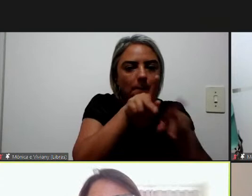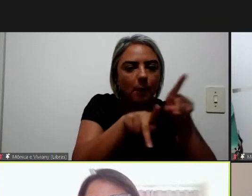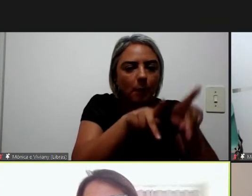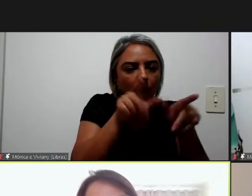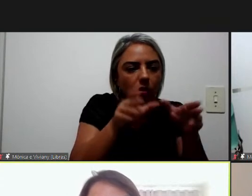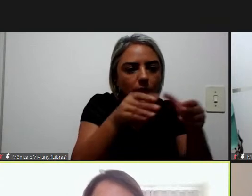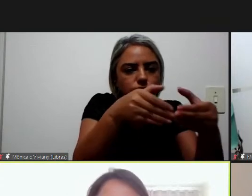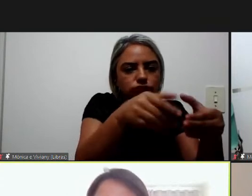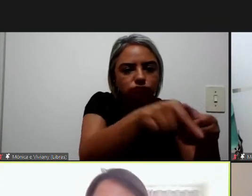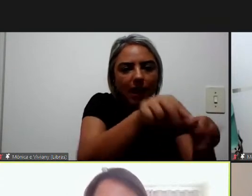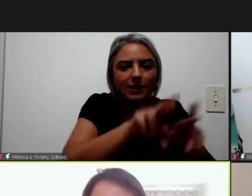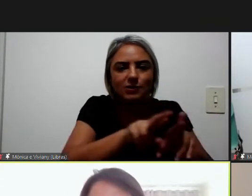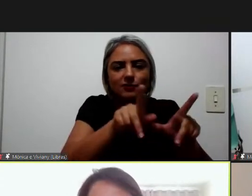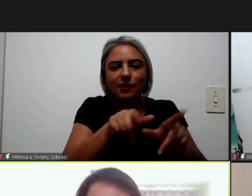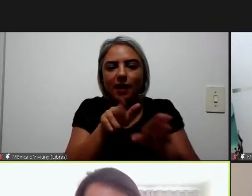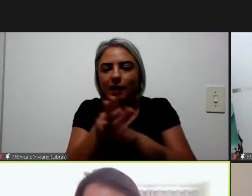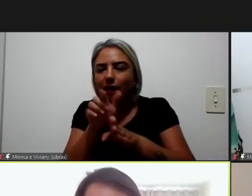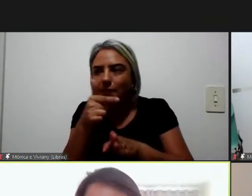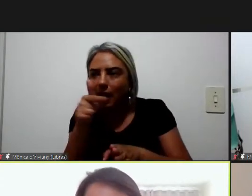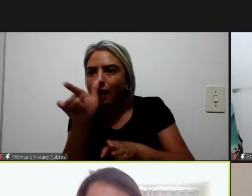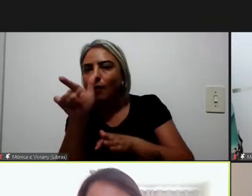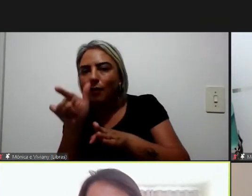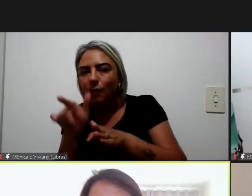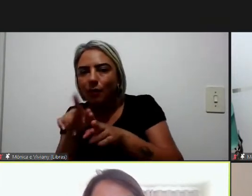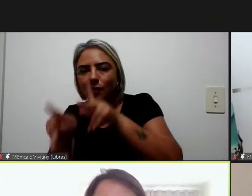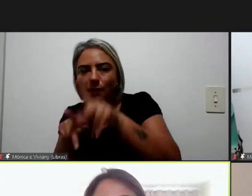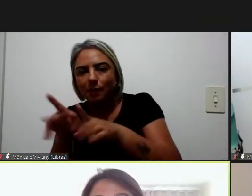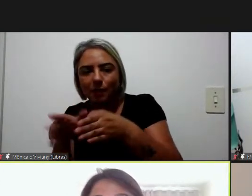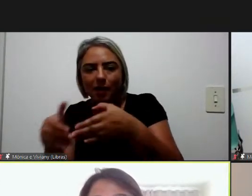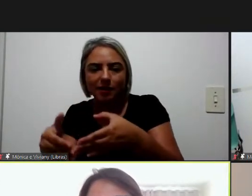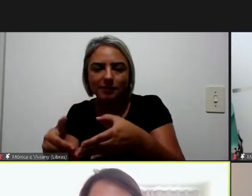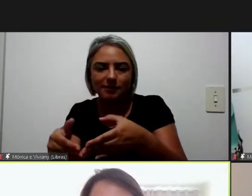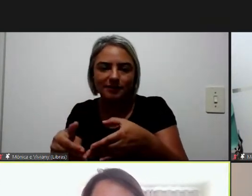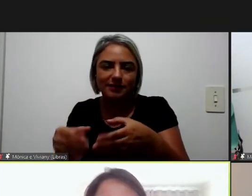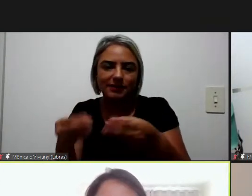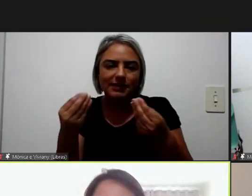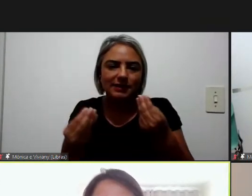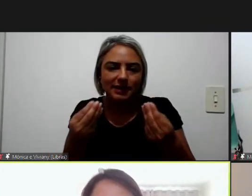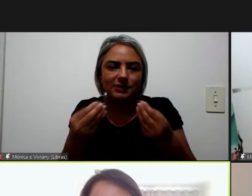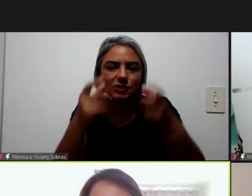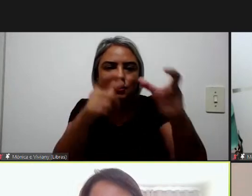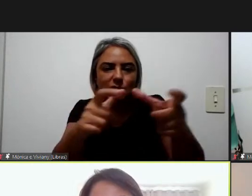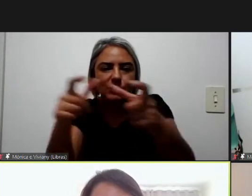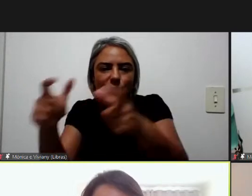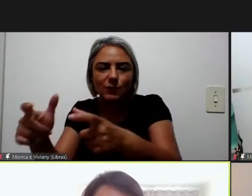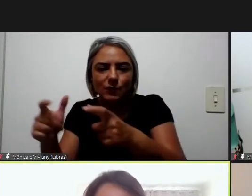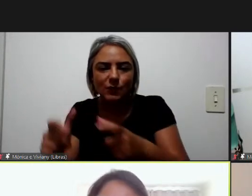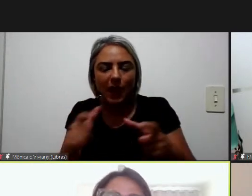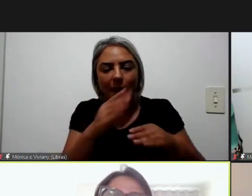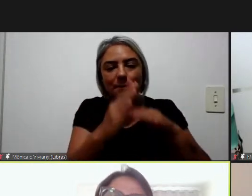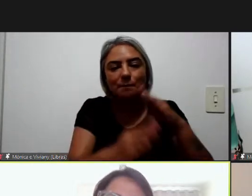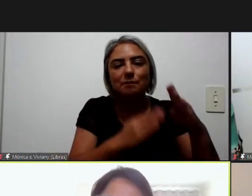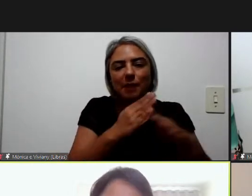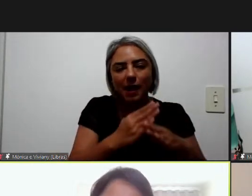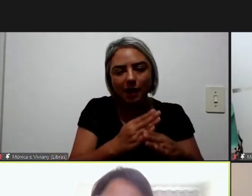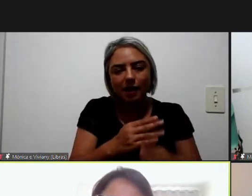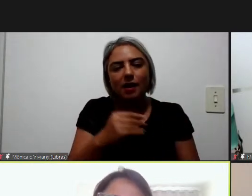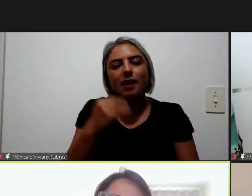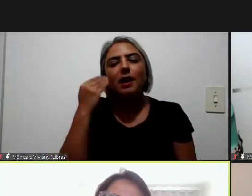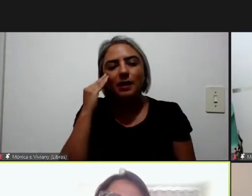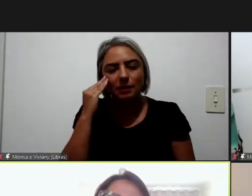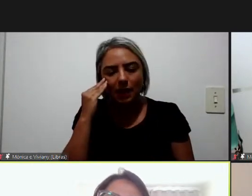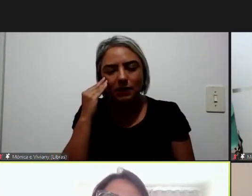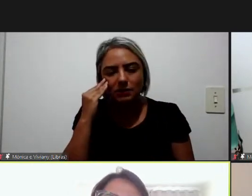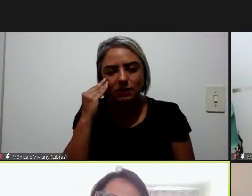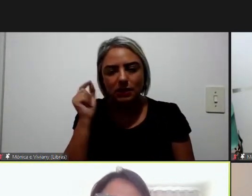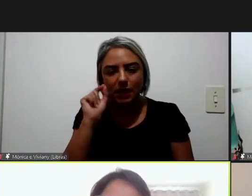for a population is different from what I orient for another population. And about this territory, neighborhood,